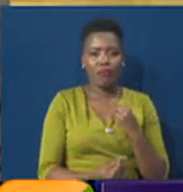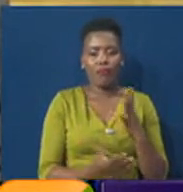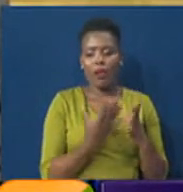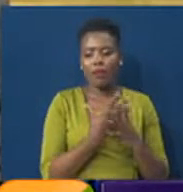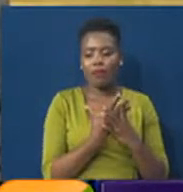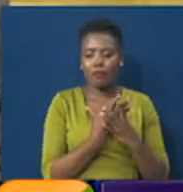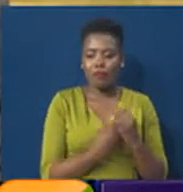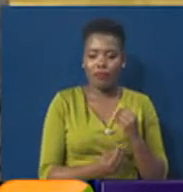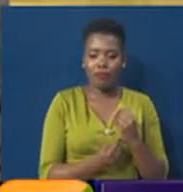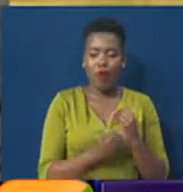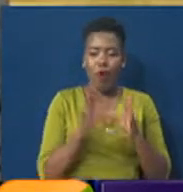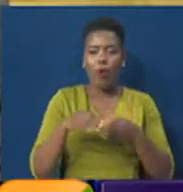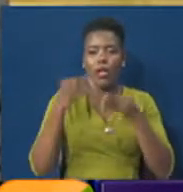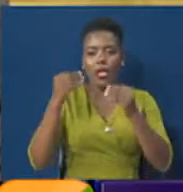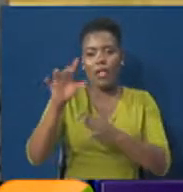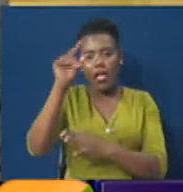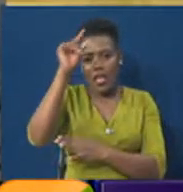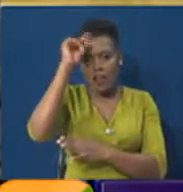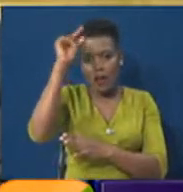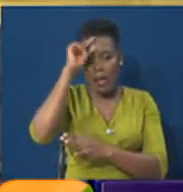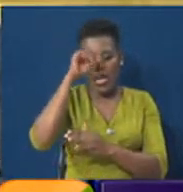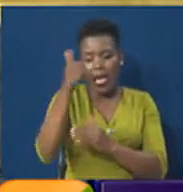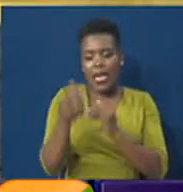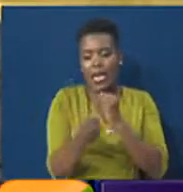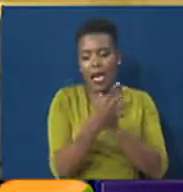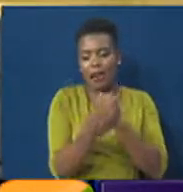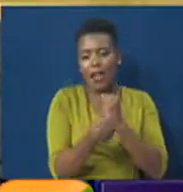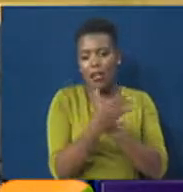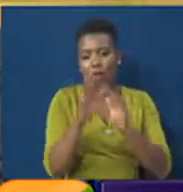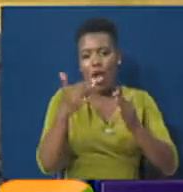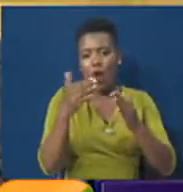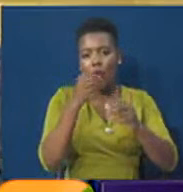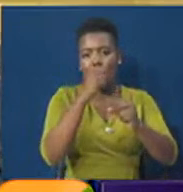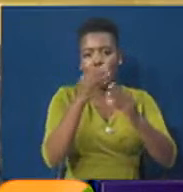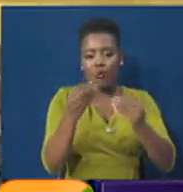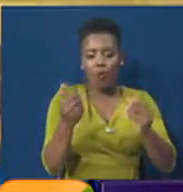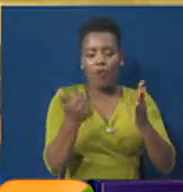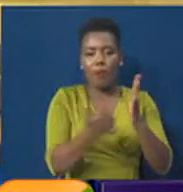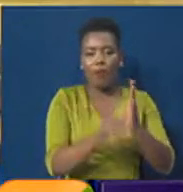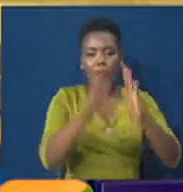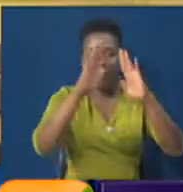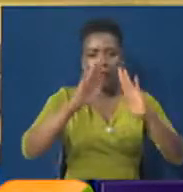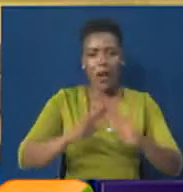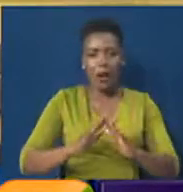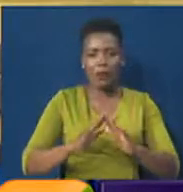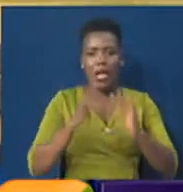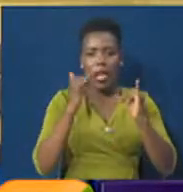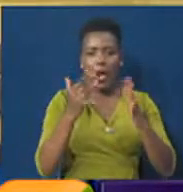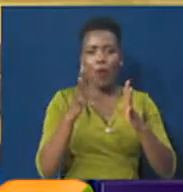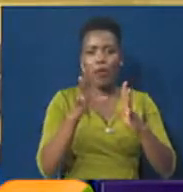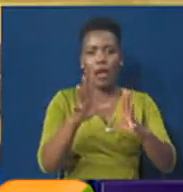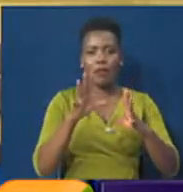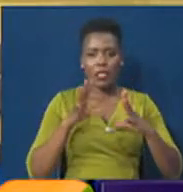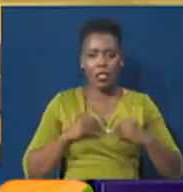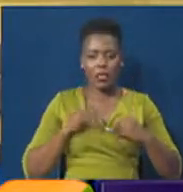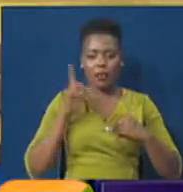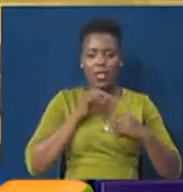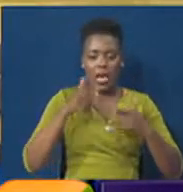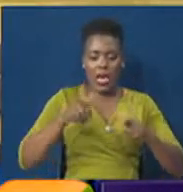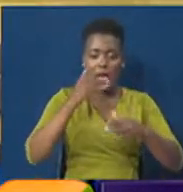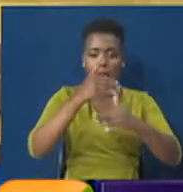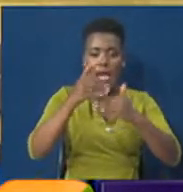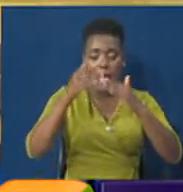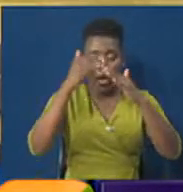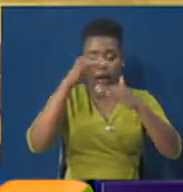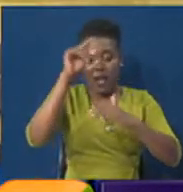on giving government any advisory of how to deal with the housing problem, and we've accepted that let government build